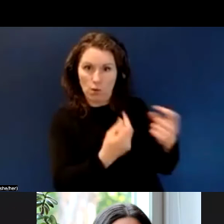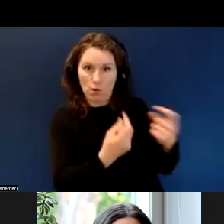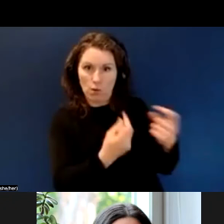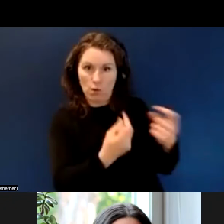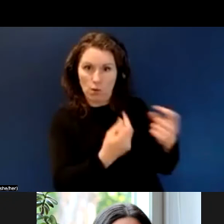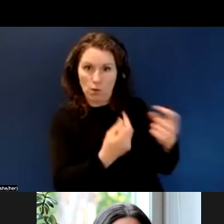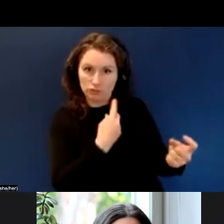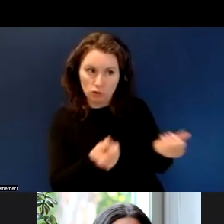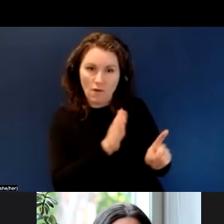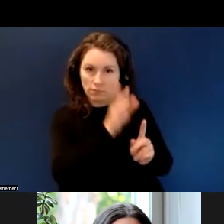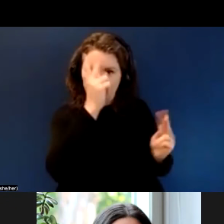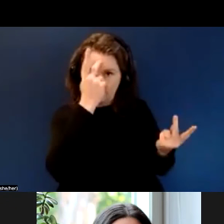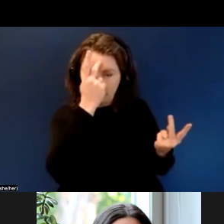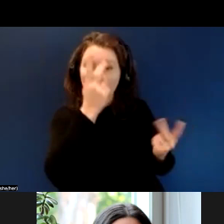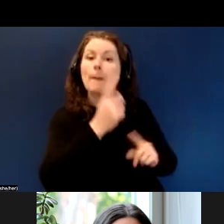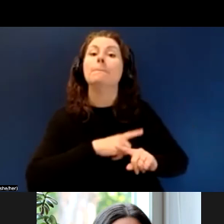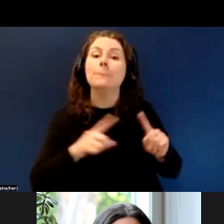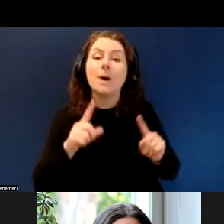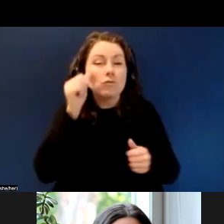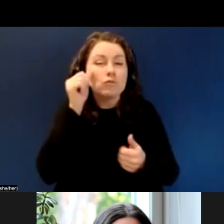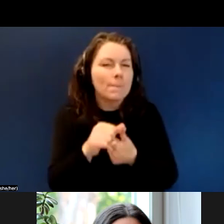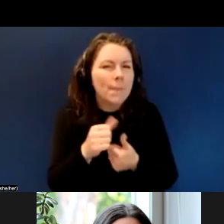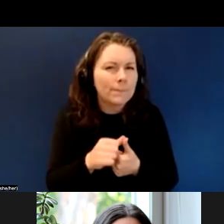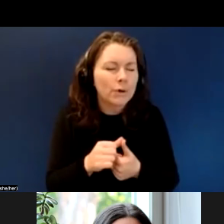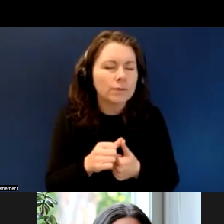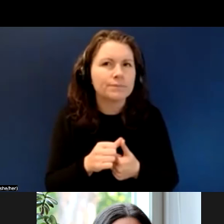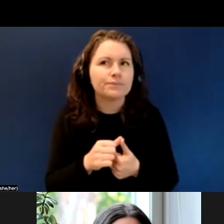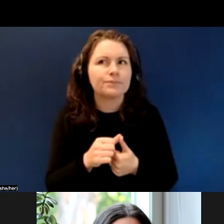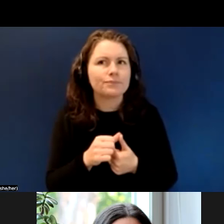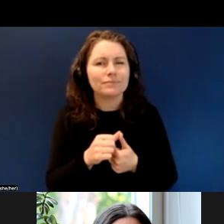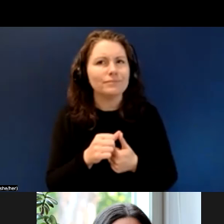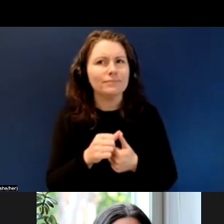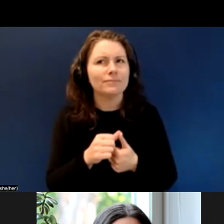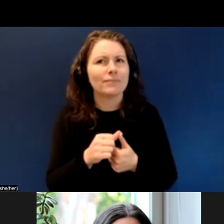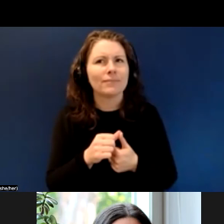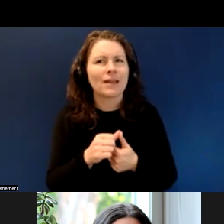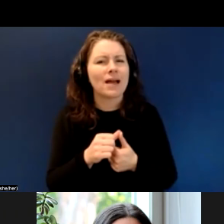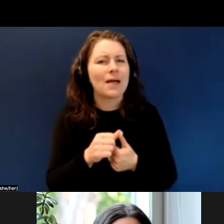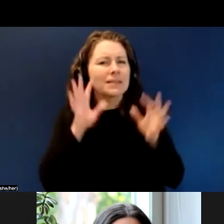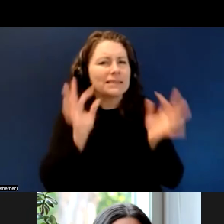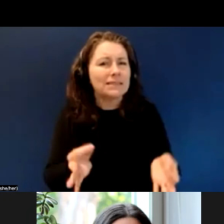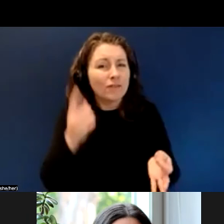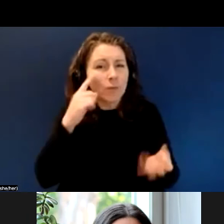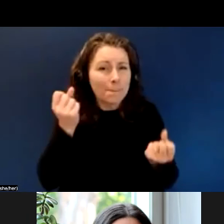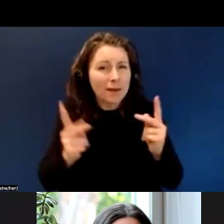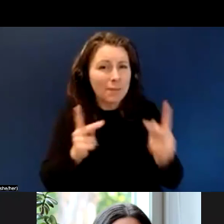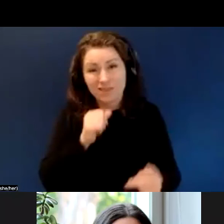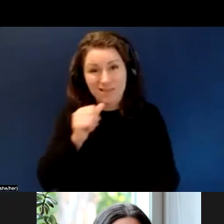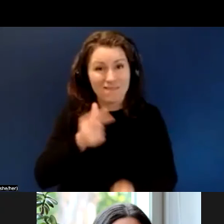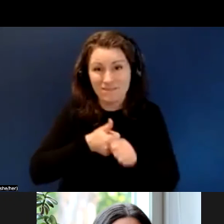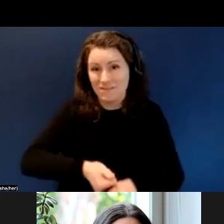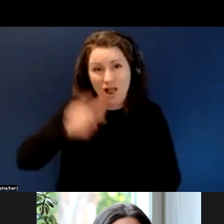But keeping in mind that this is not necessarily a logical decision for a lot of people. And what we know